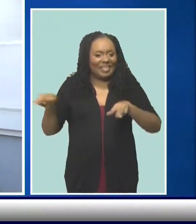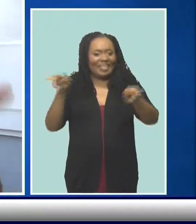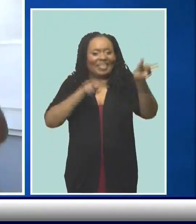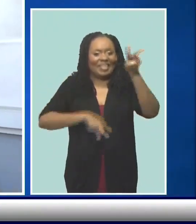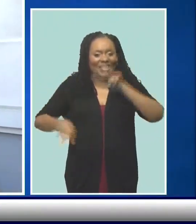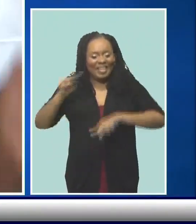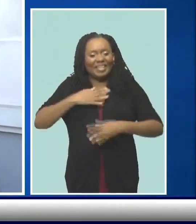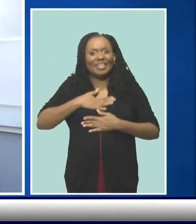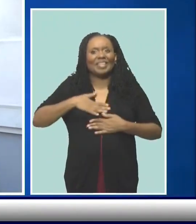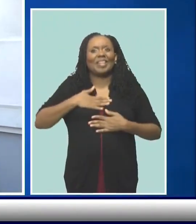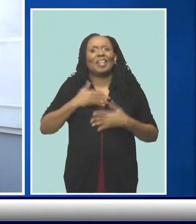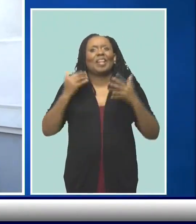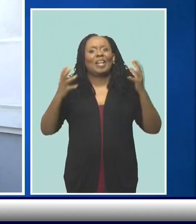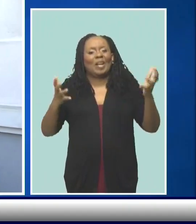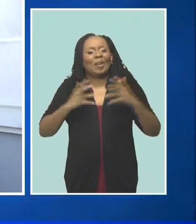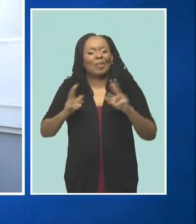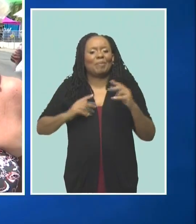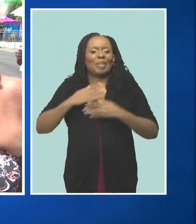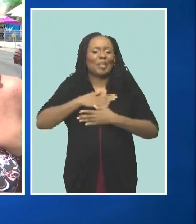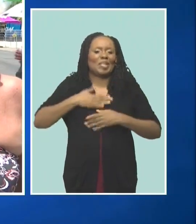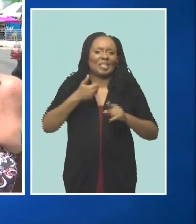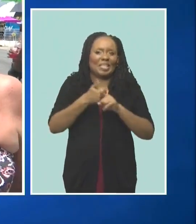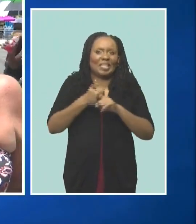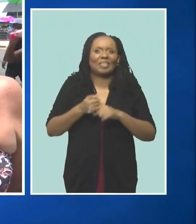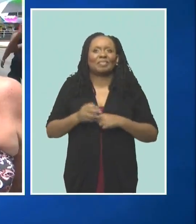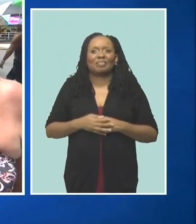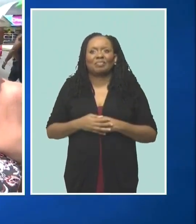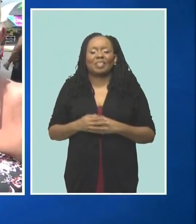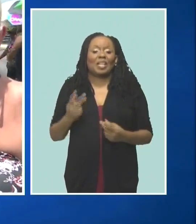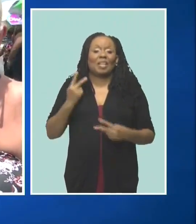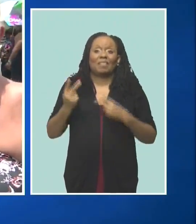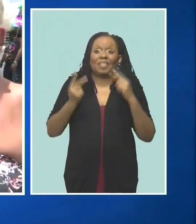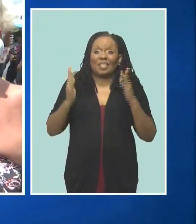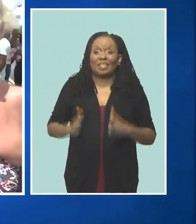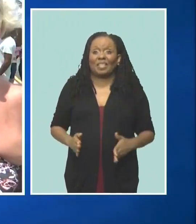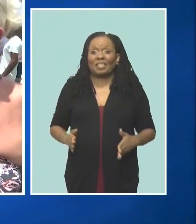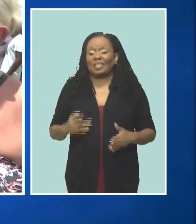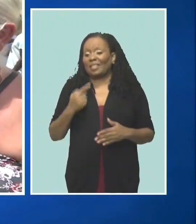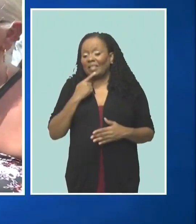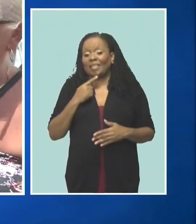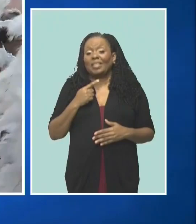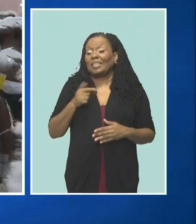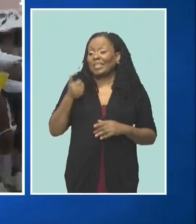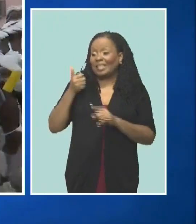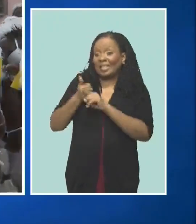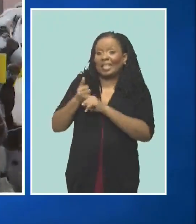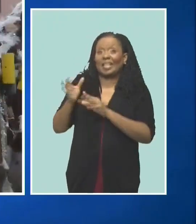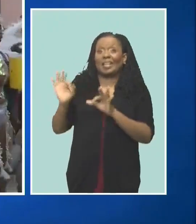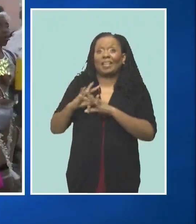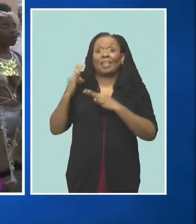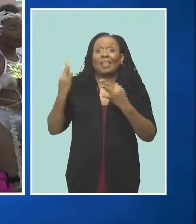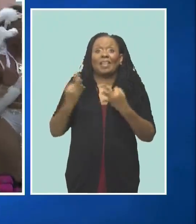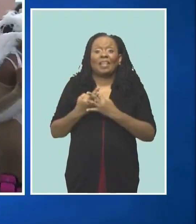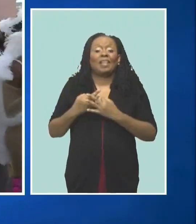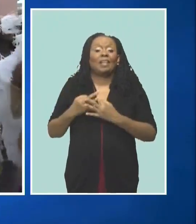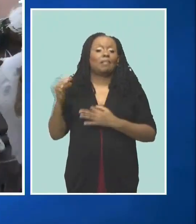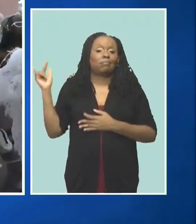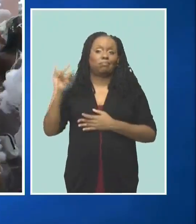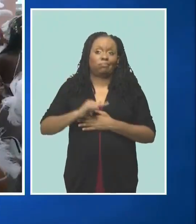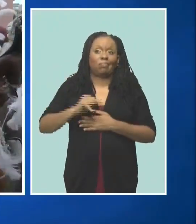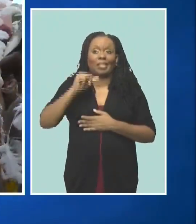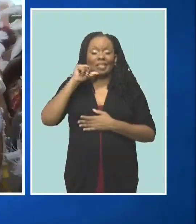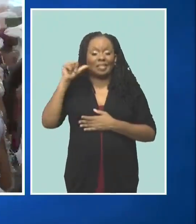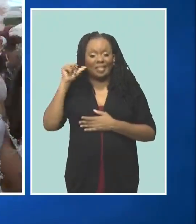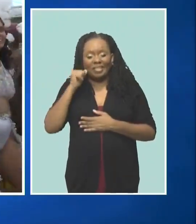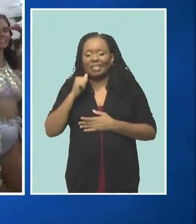I hope everybody enjoys this ad. Visitor Jody Faulkner says she is pleased that she and her family, who arrived on the island yesterday,